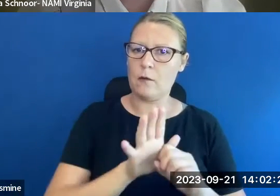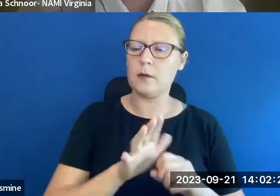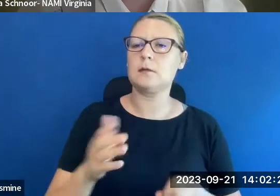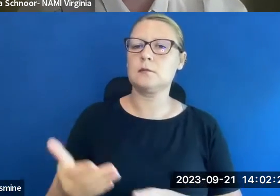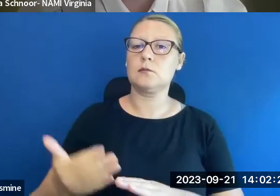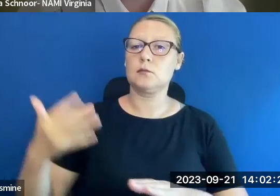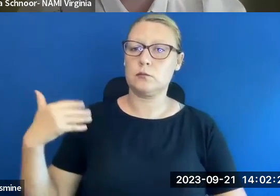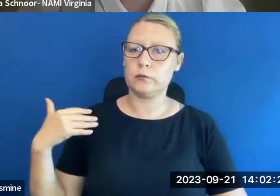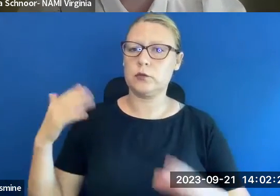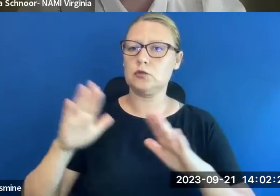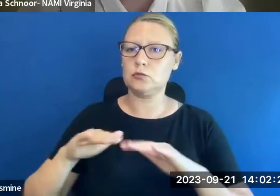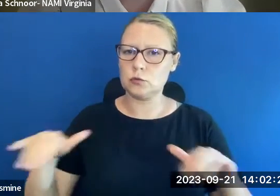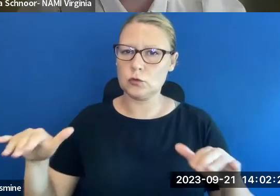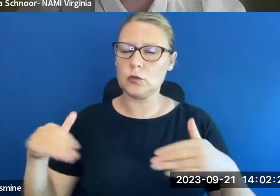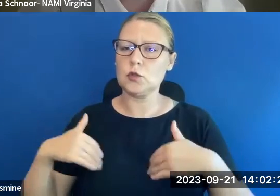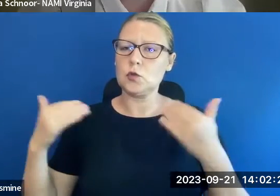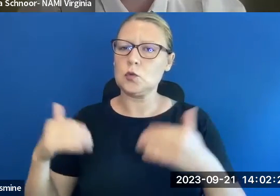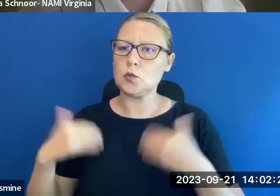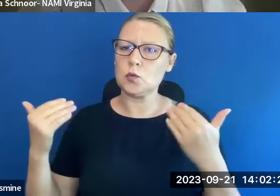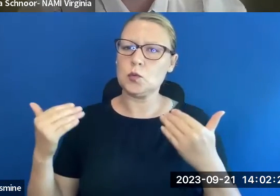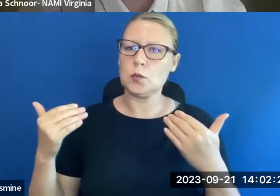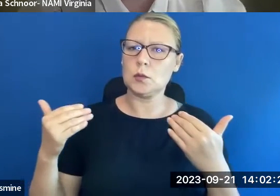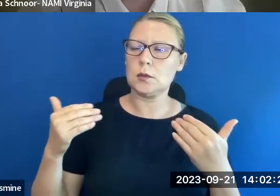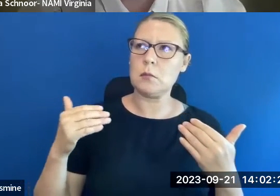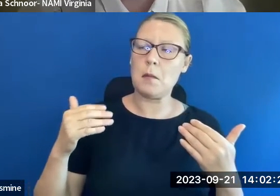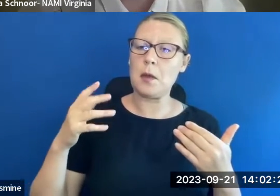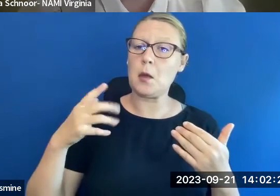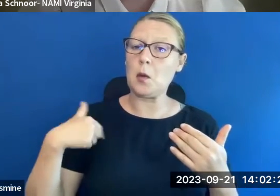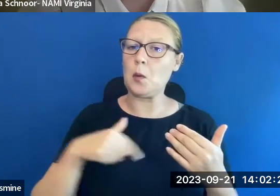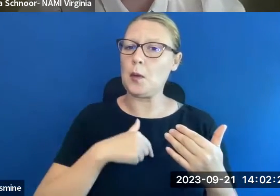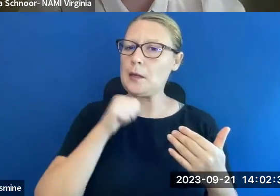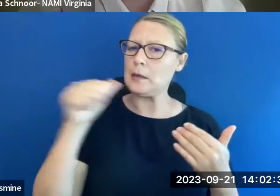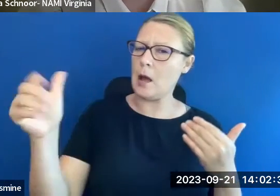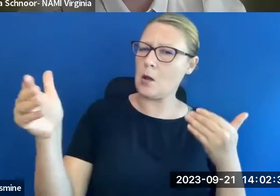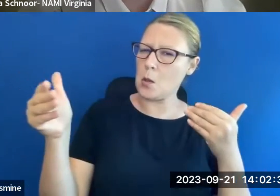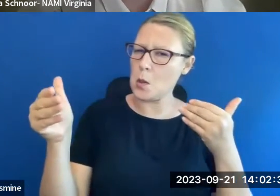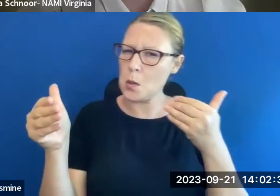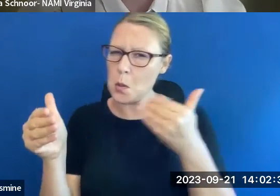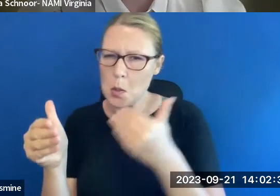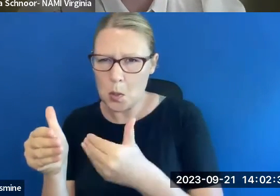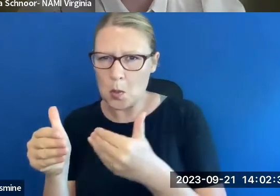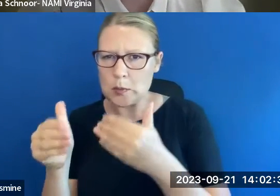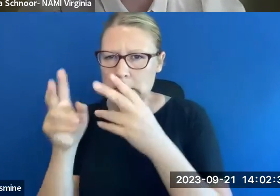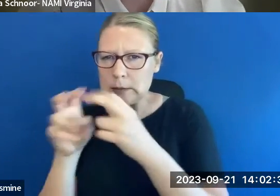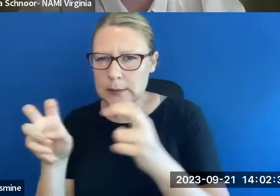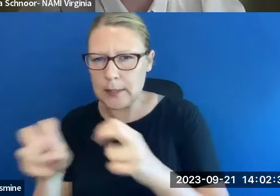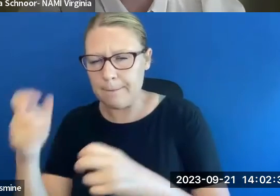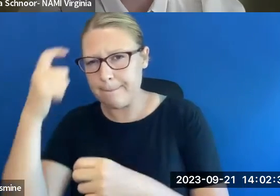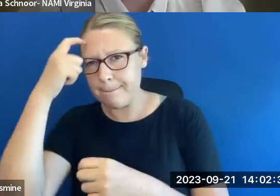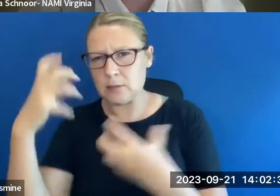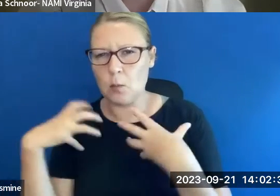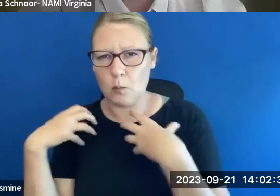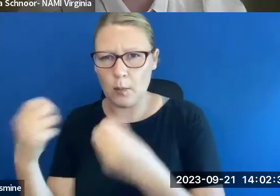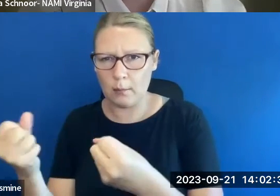and youth have not been looked at as closely in regards to mental wellness. And if when it